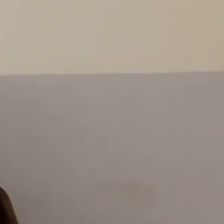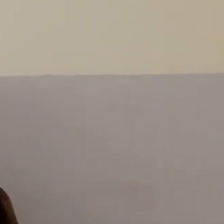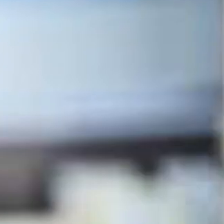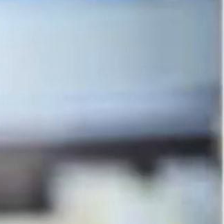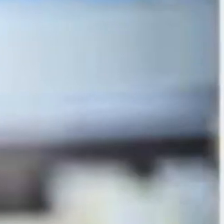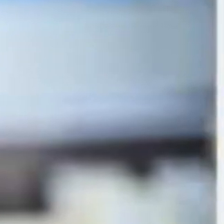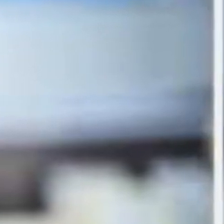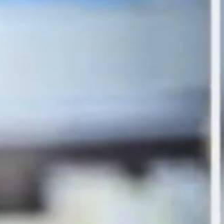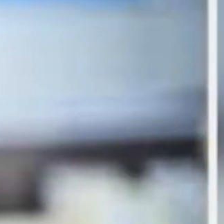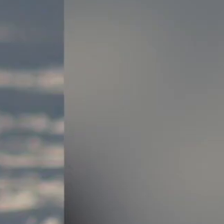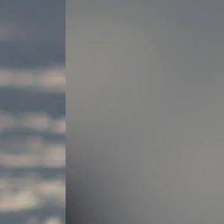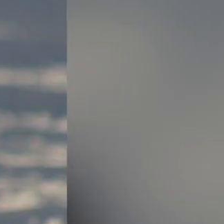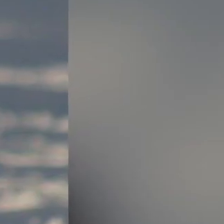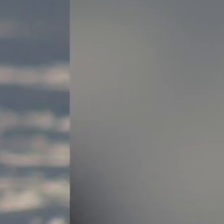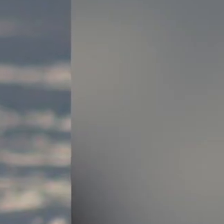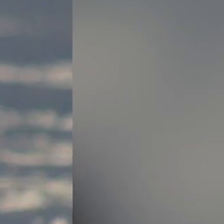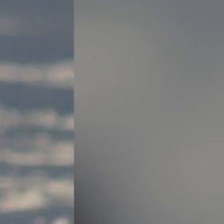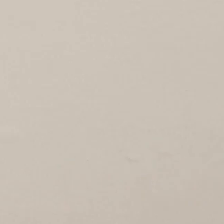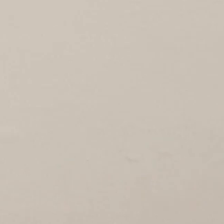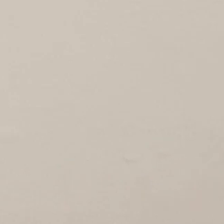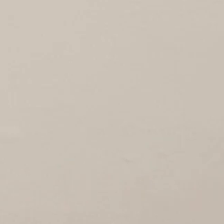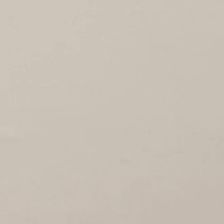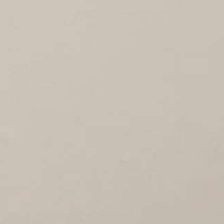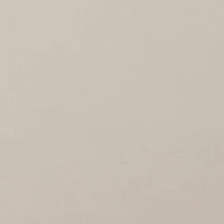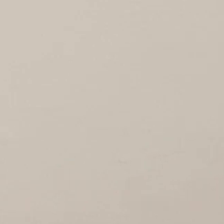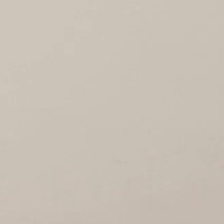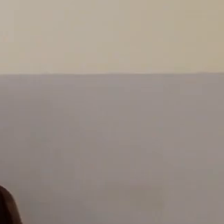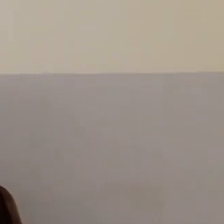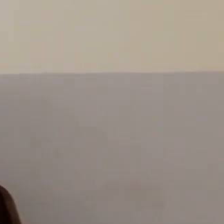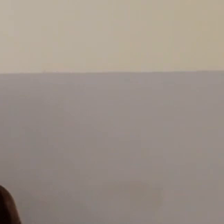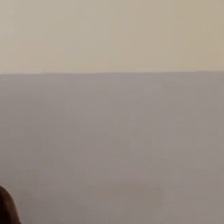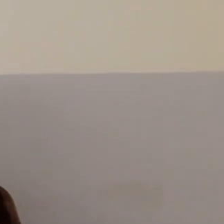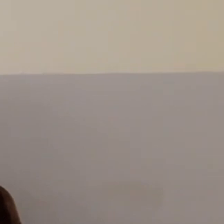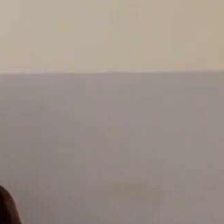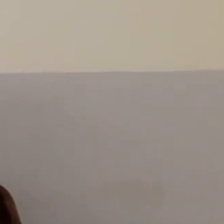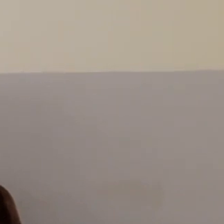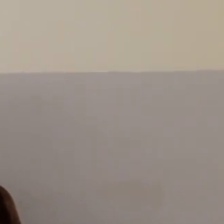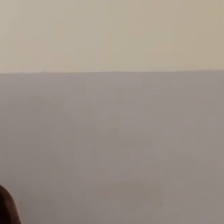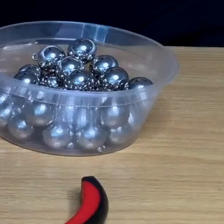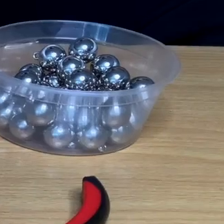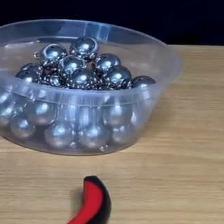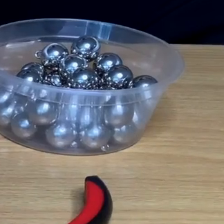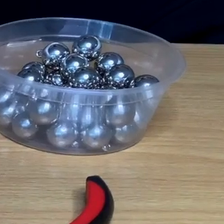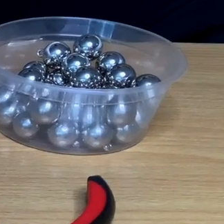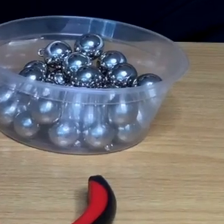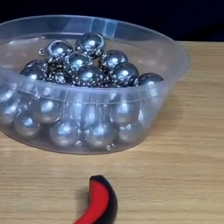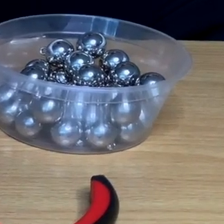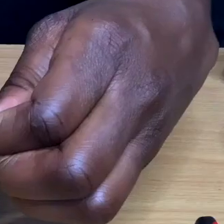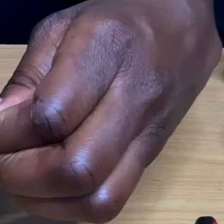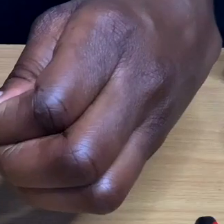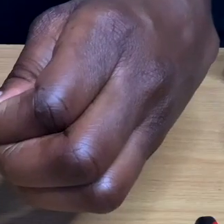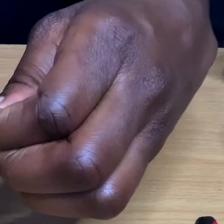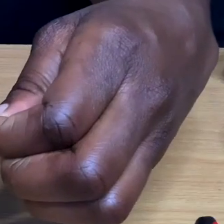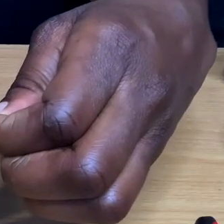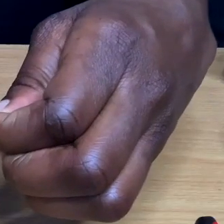are taking up the use of animal-assisted therapy to help children with special needs. I will be teaching